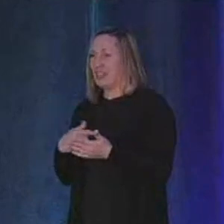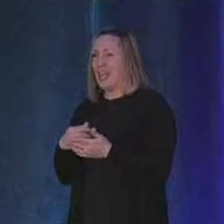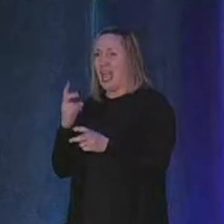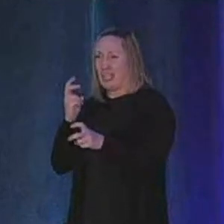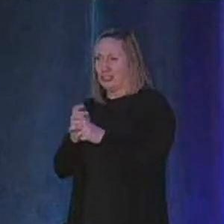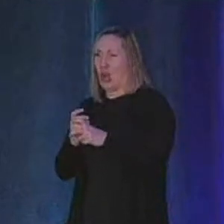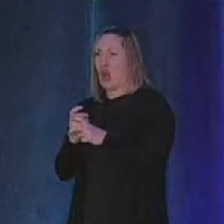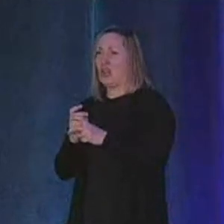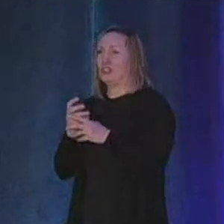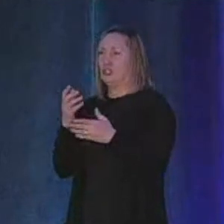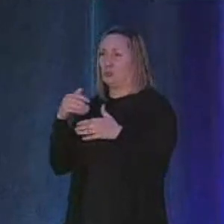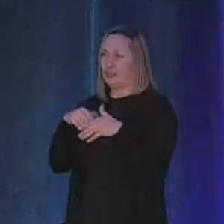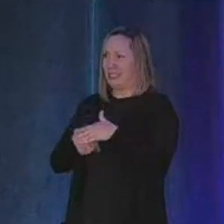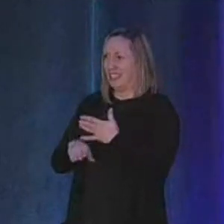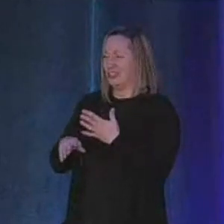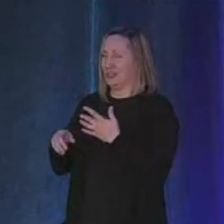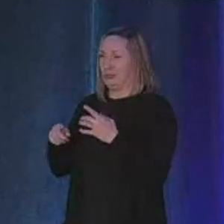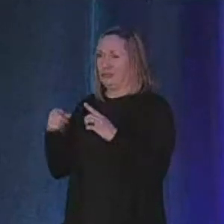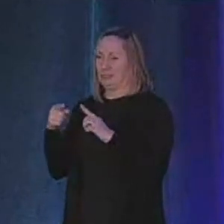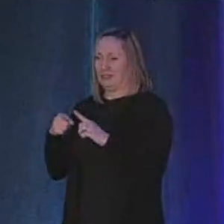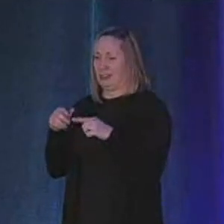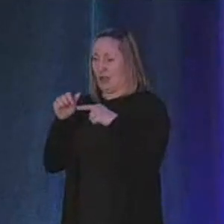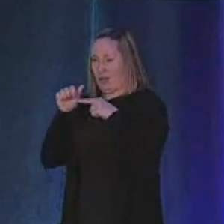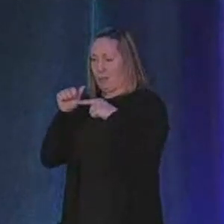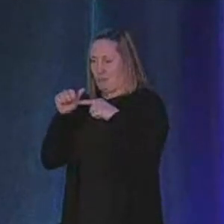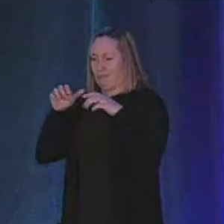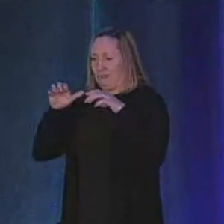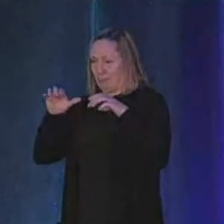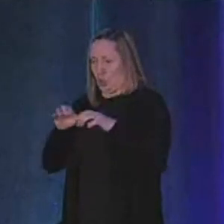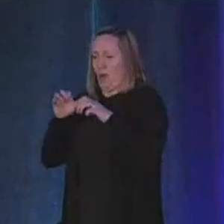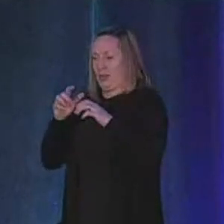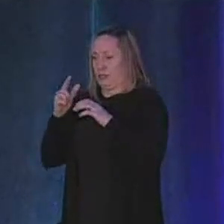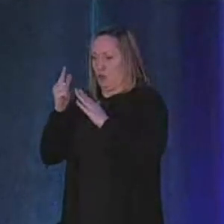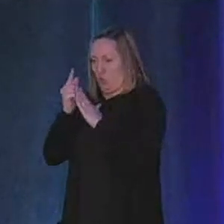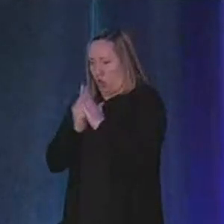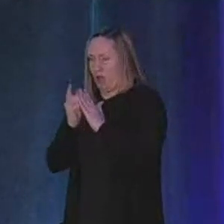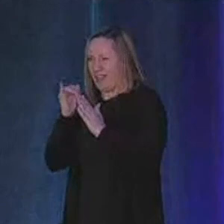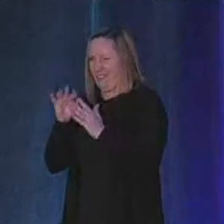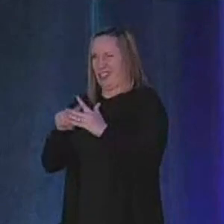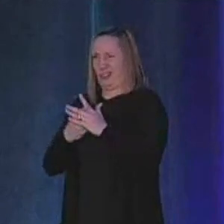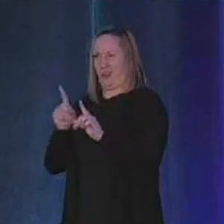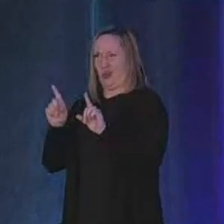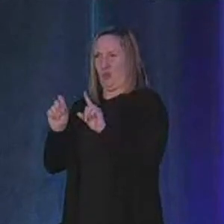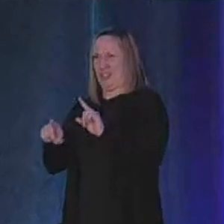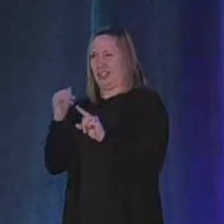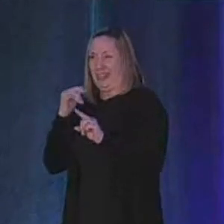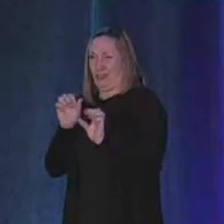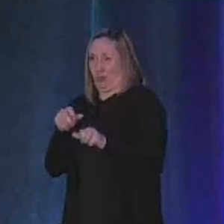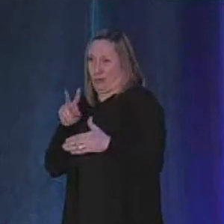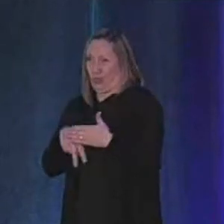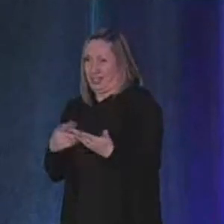get into the brass tacks of like, you know, practicing law if they start with like questioning like if you're literate.